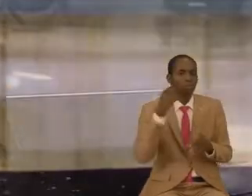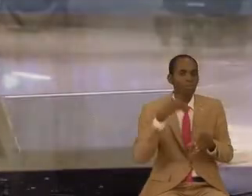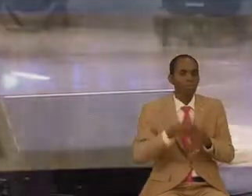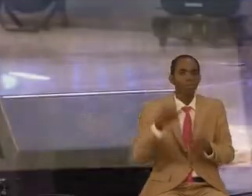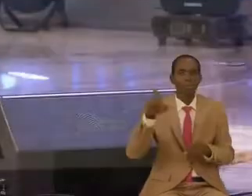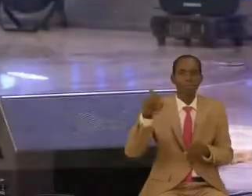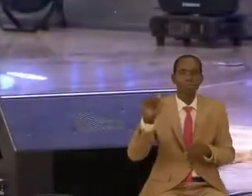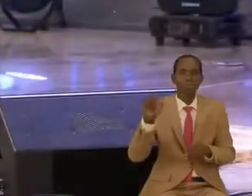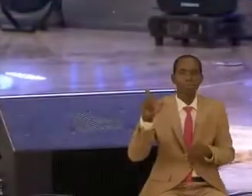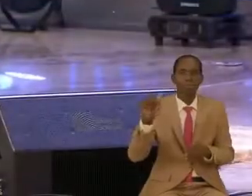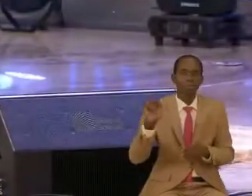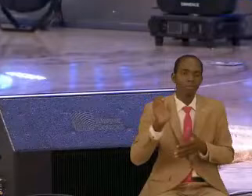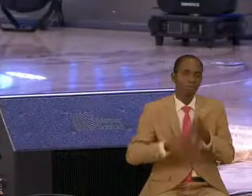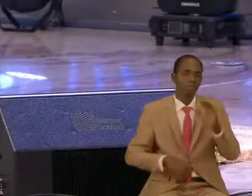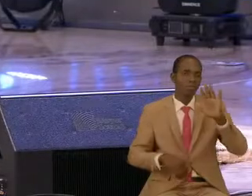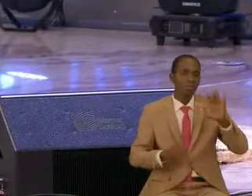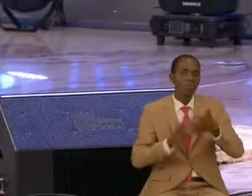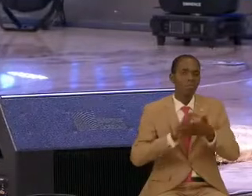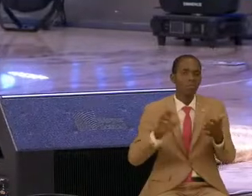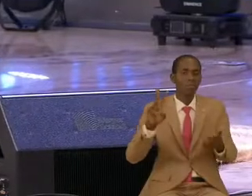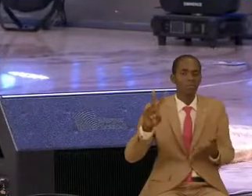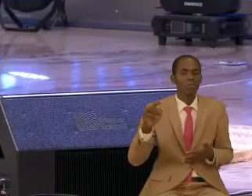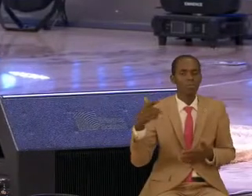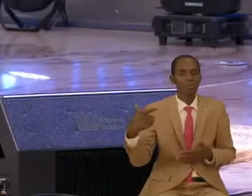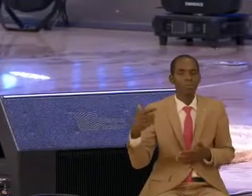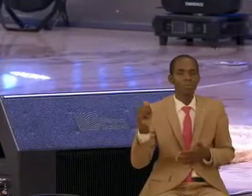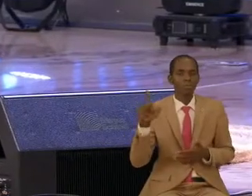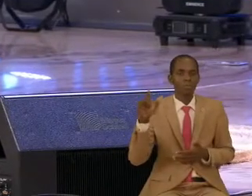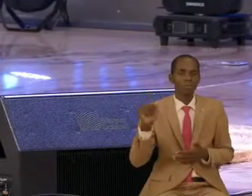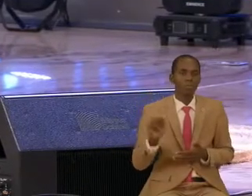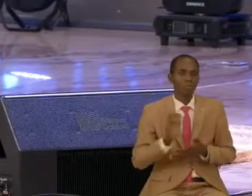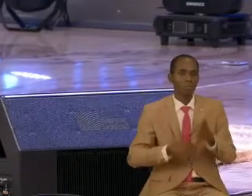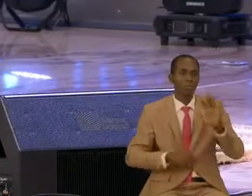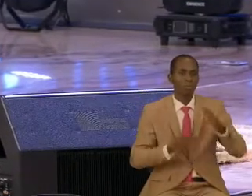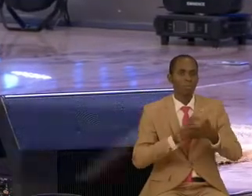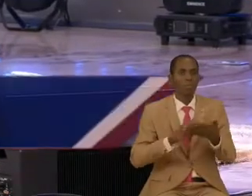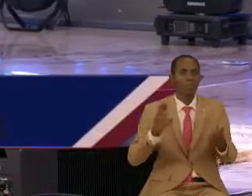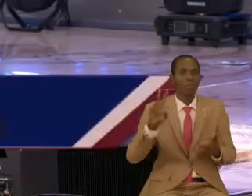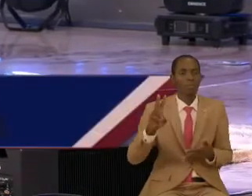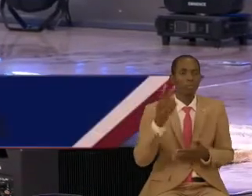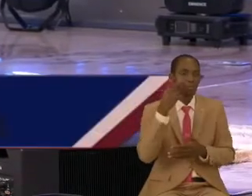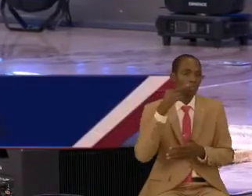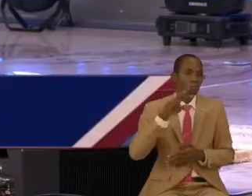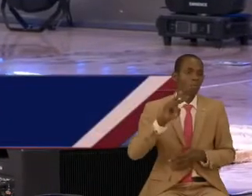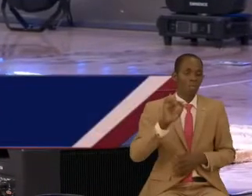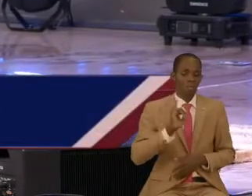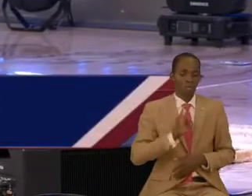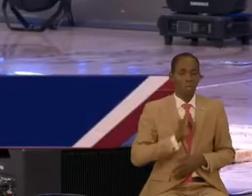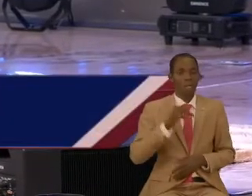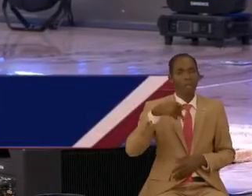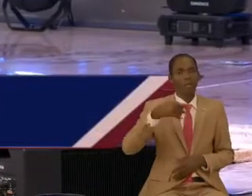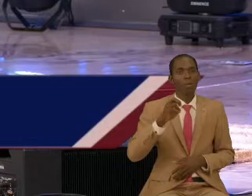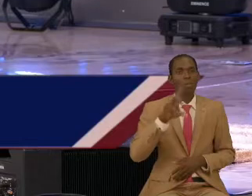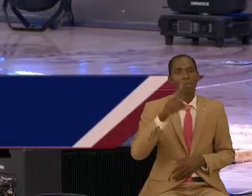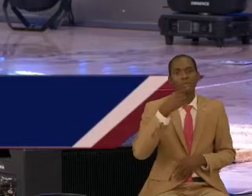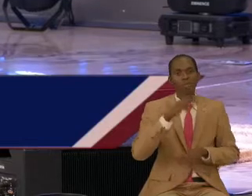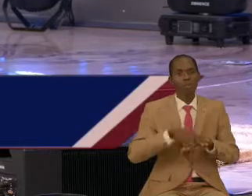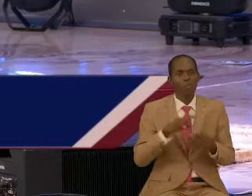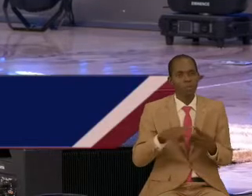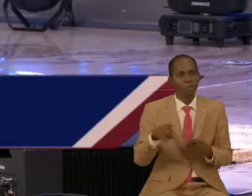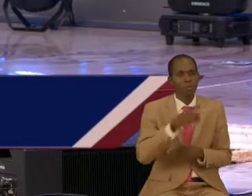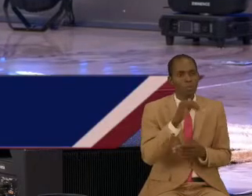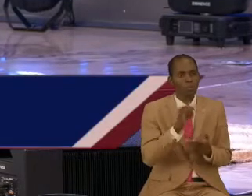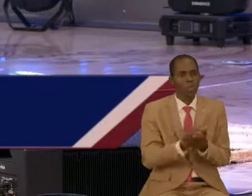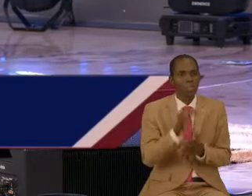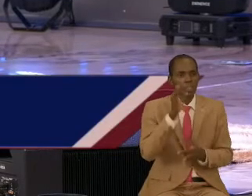I'm reading from verse 2. In Galatians chapter 5, verse 2, behold, I, Paul, say unto you, that if